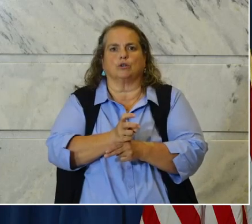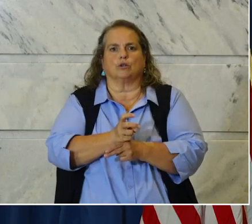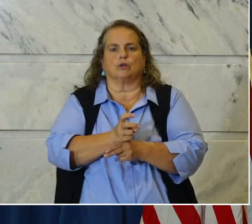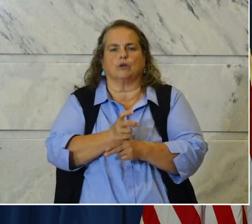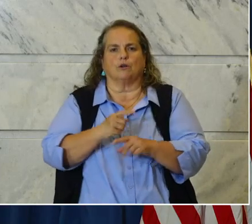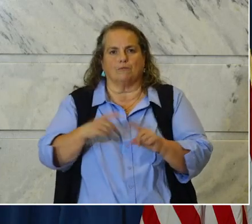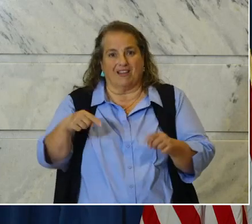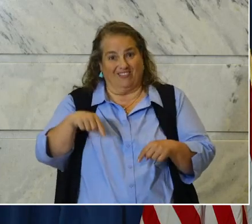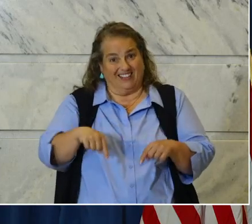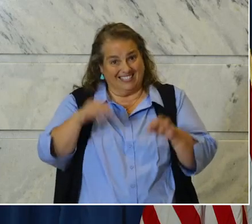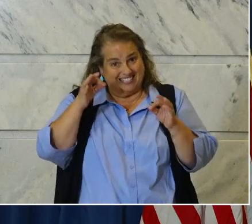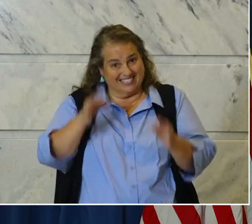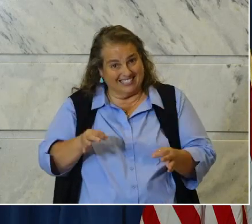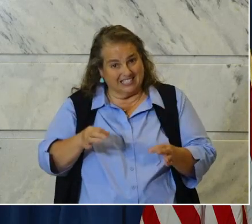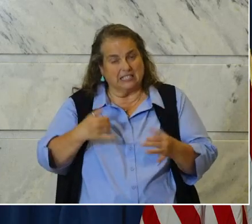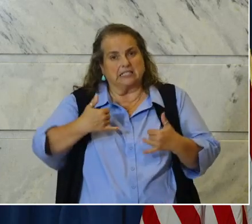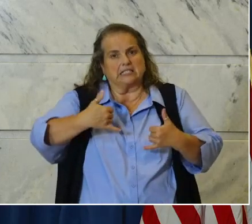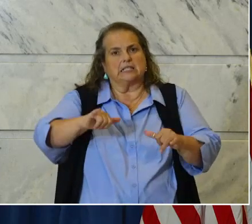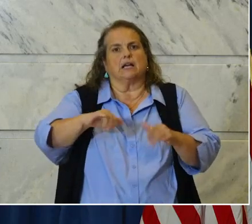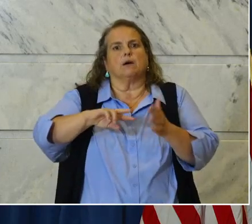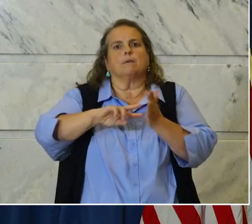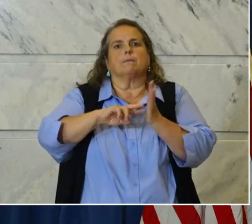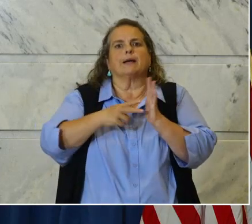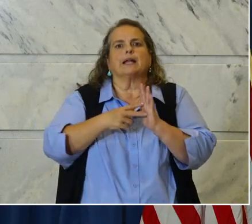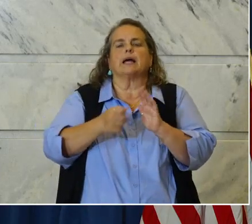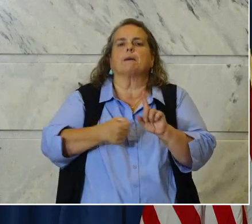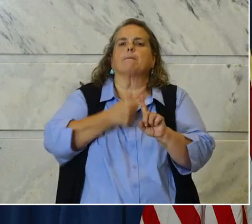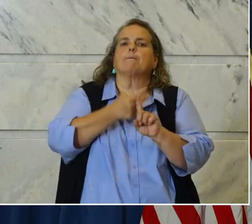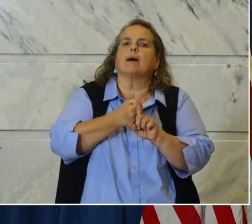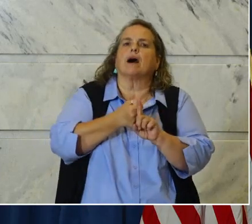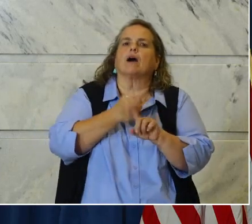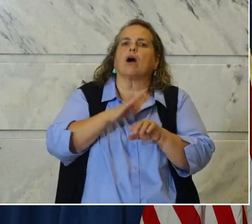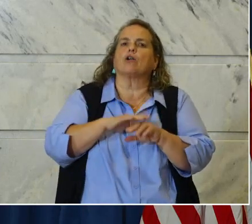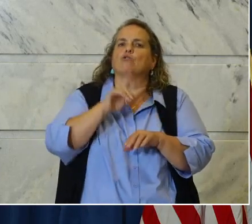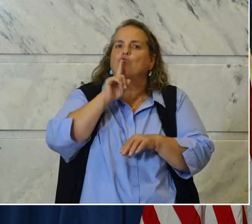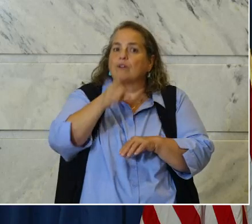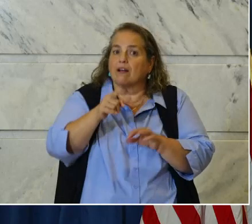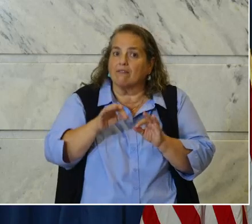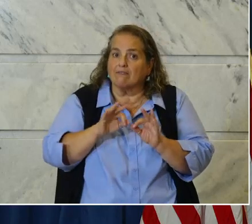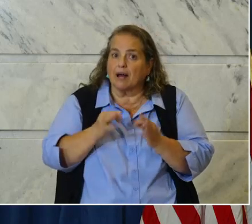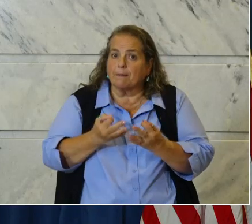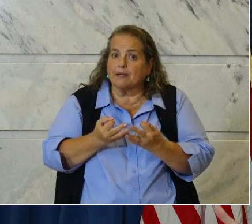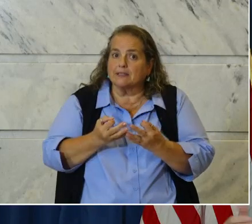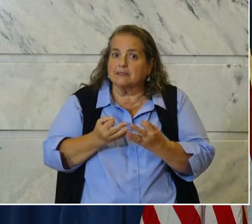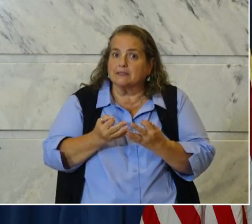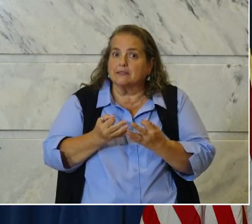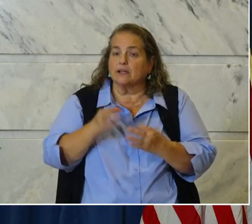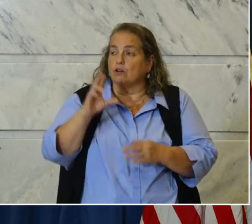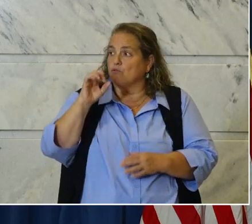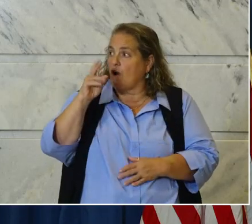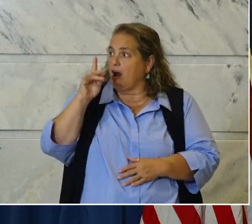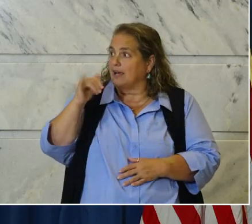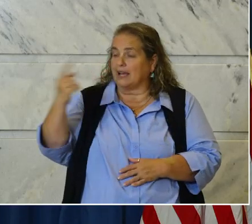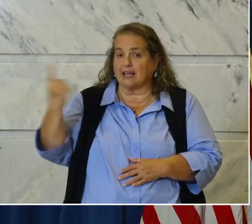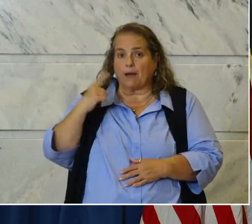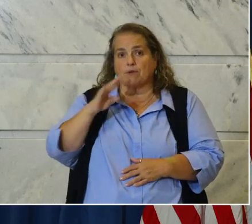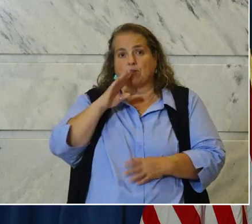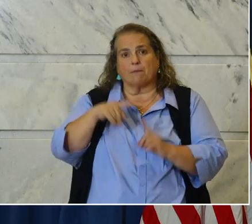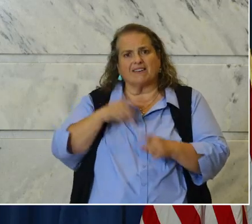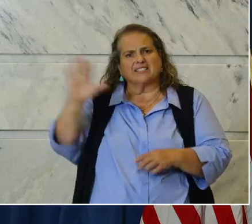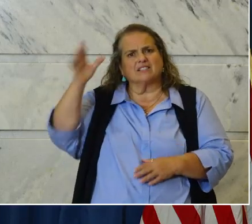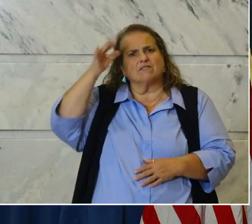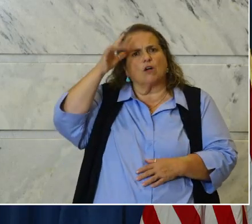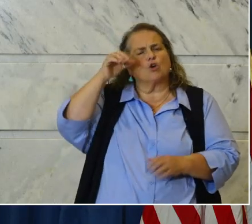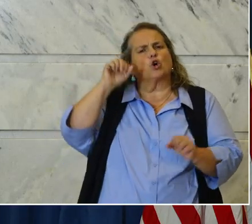But these decisions still mean impacts on real families. You know, Rocky came up here and talked about his dad. That could